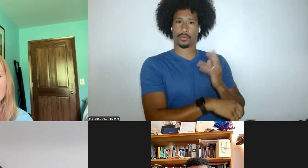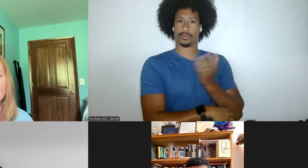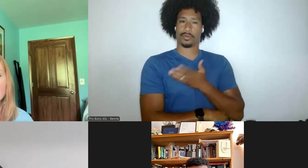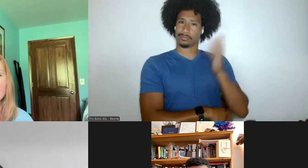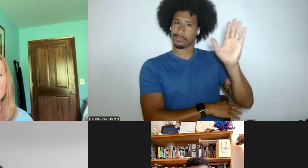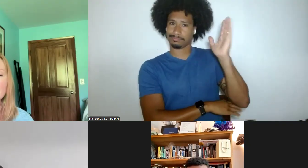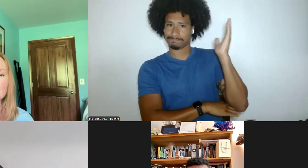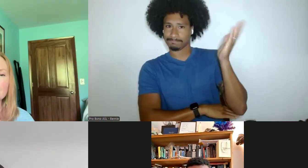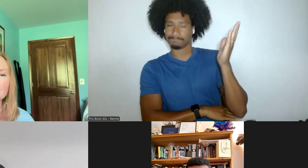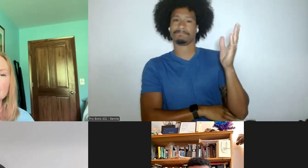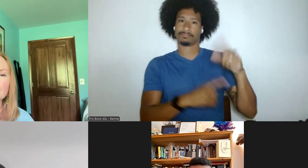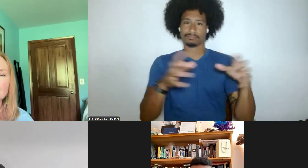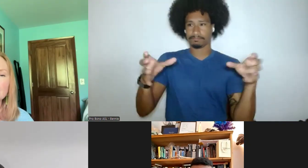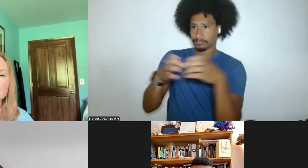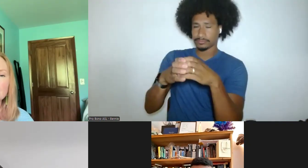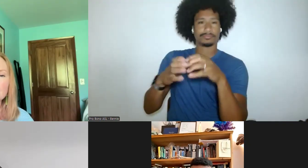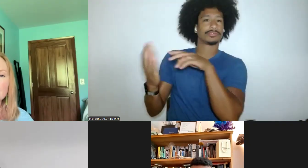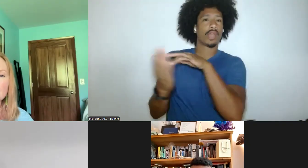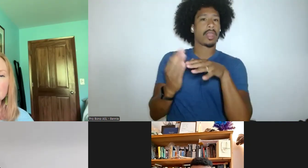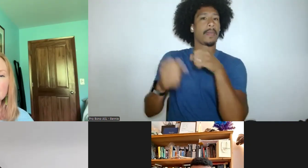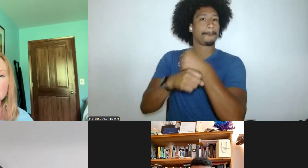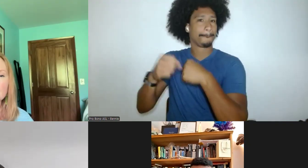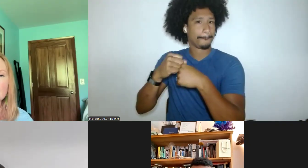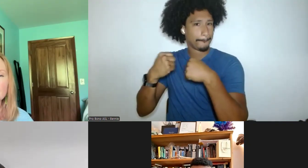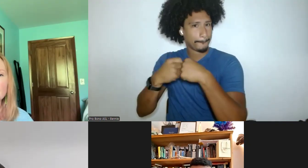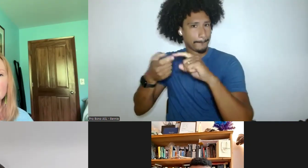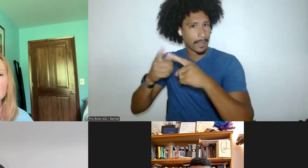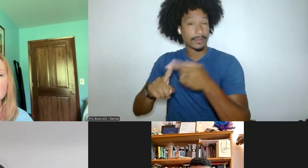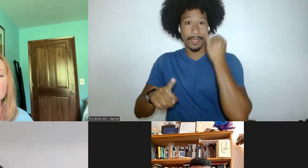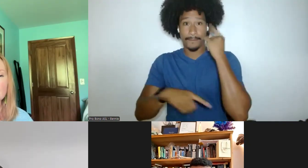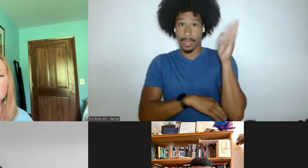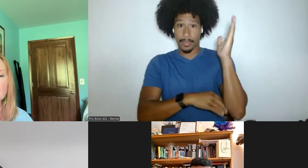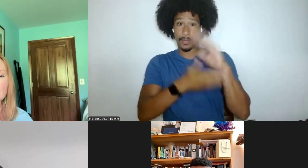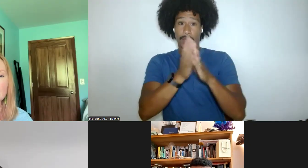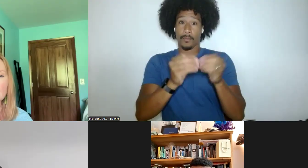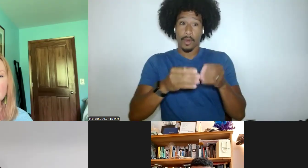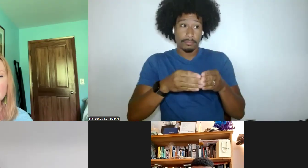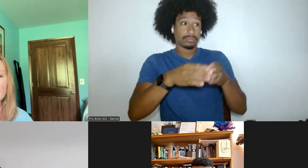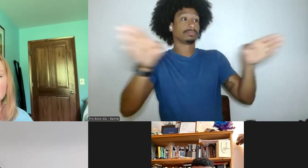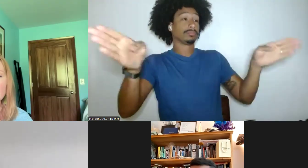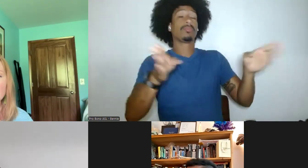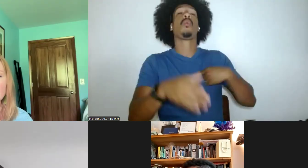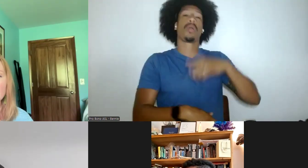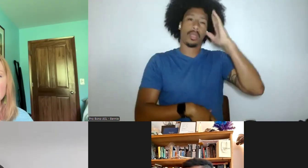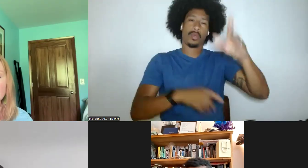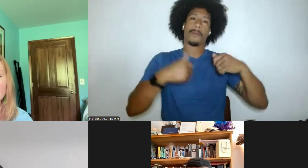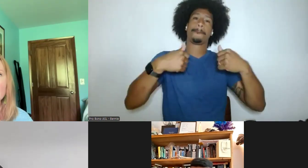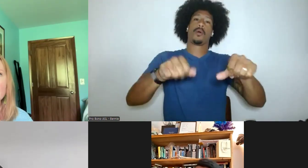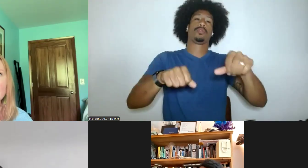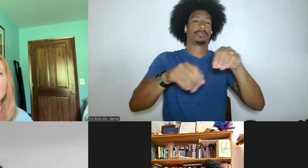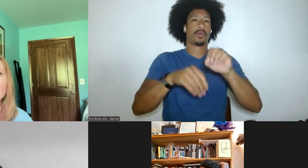buddies. If the lectures later become available to the wider community, we will post about this in social media or send you an